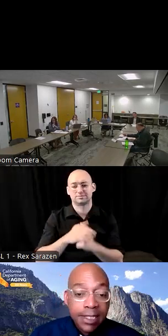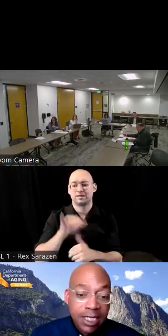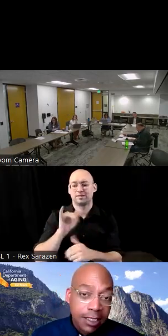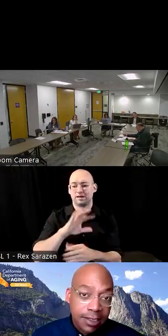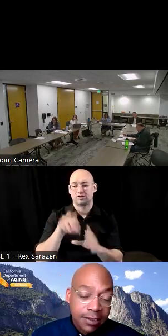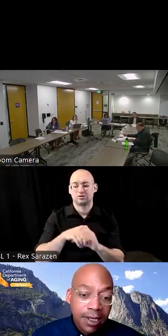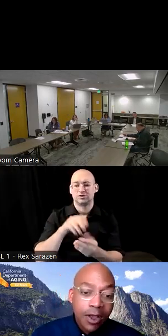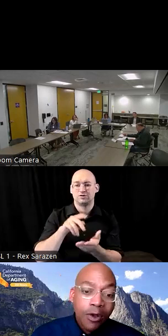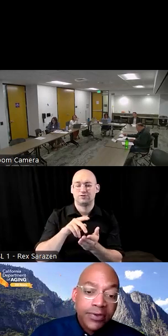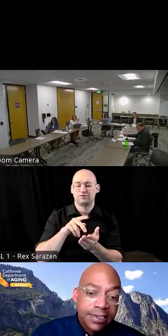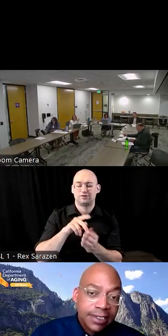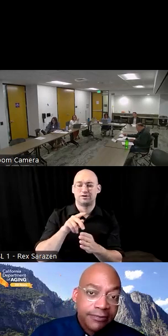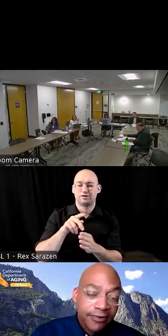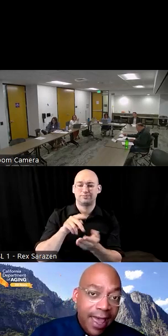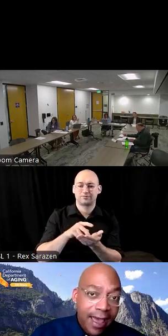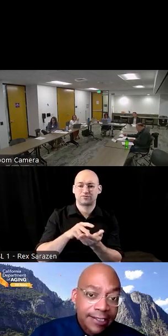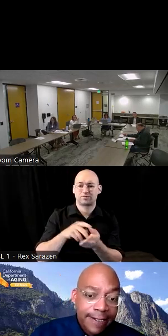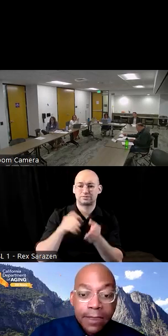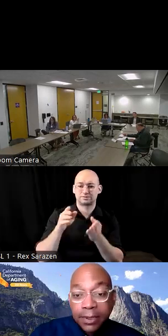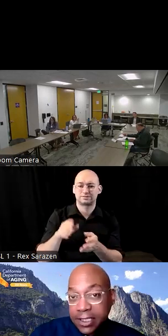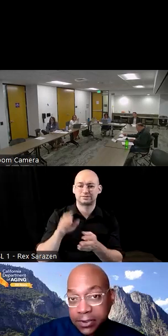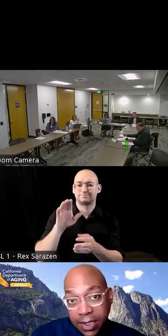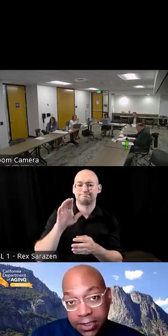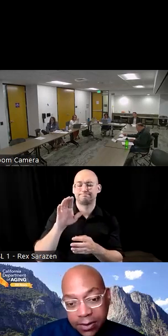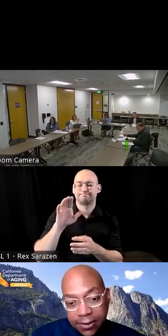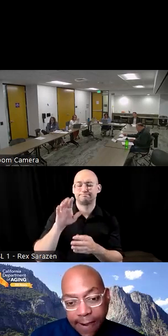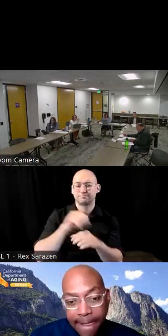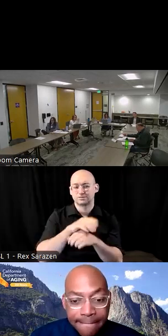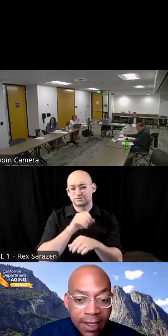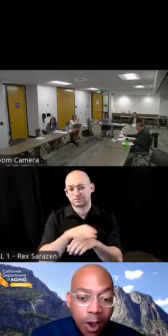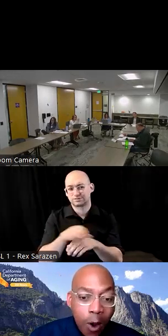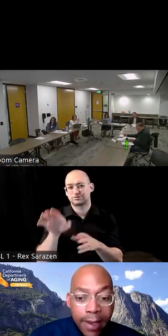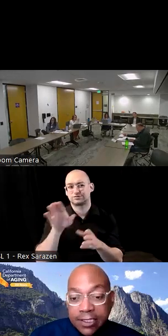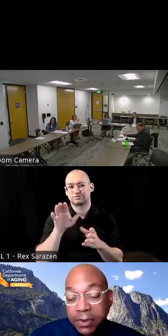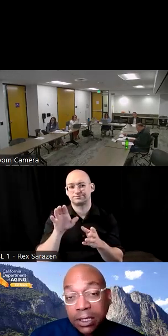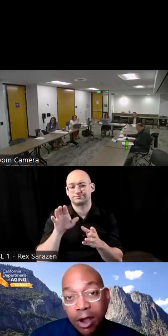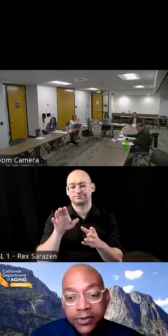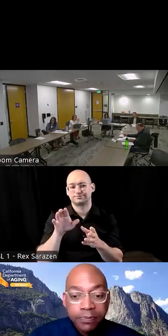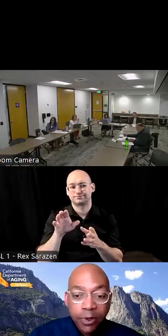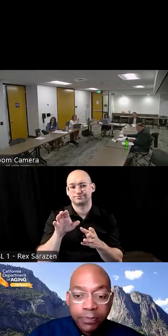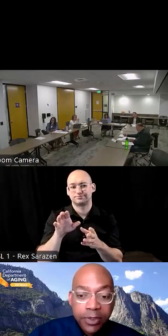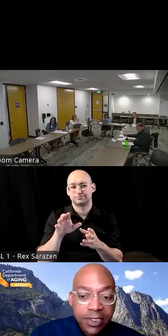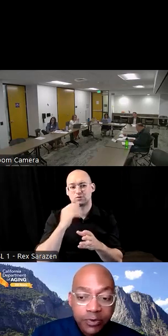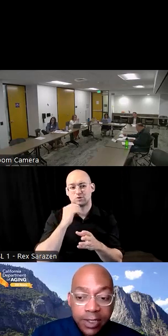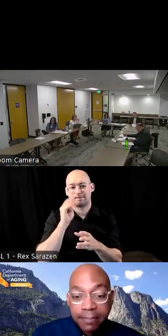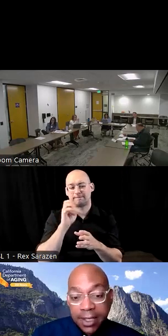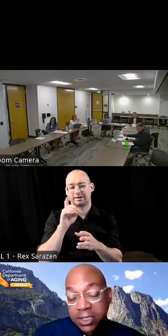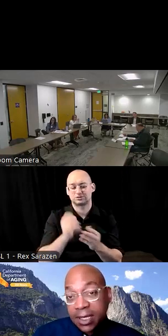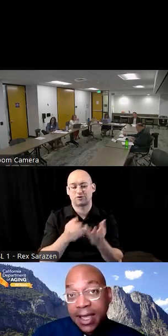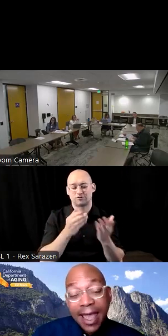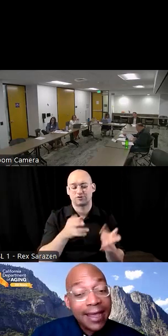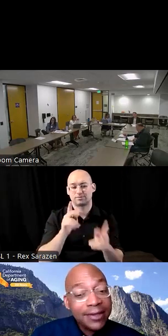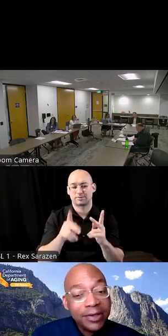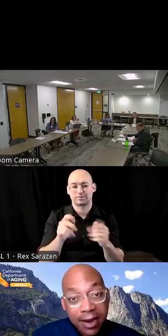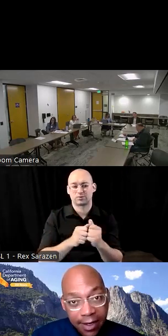and recommendations where the system flags potential issues. Home meds is being offered to both persons with